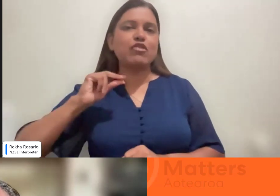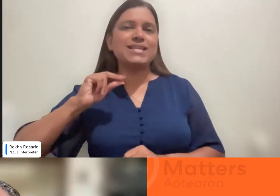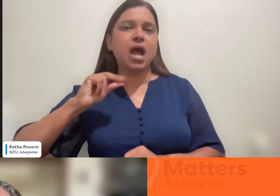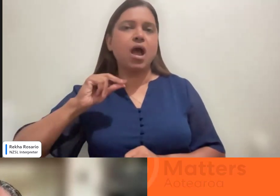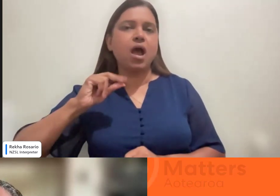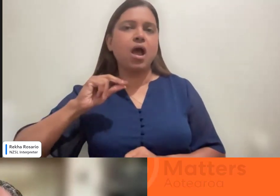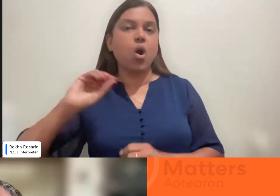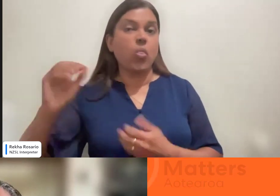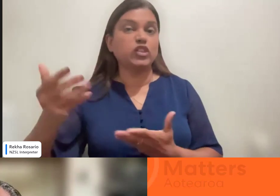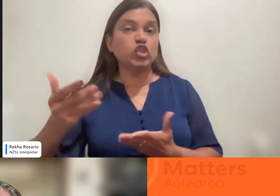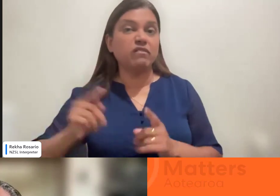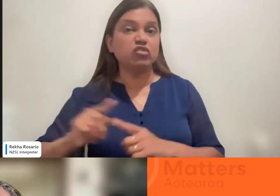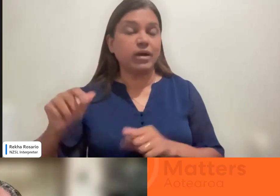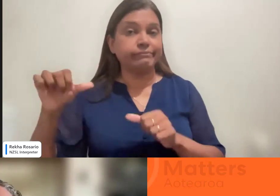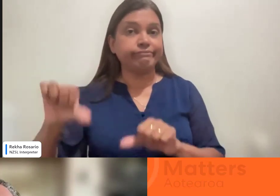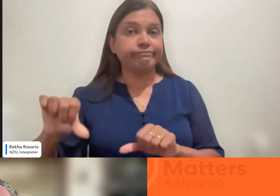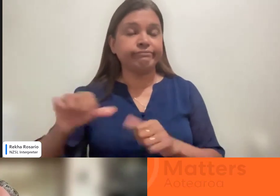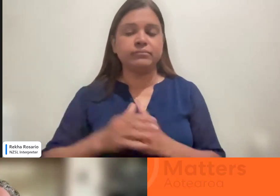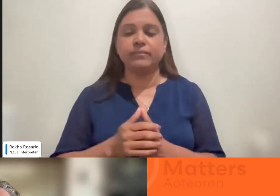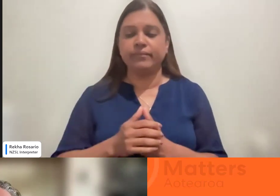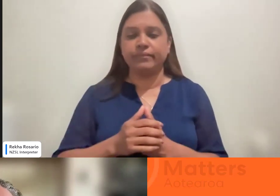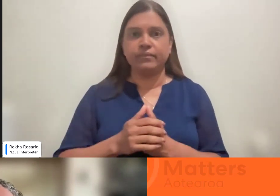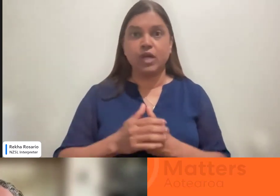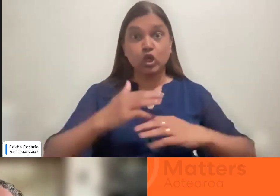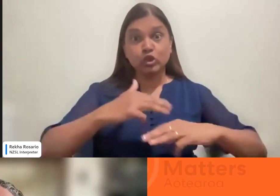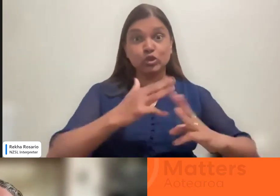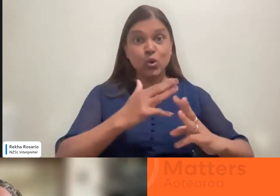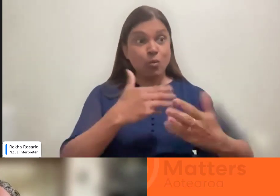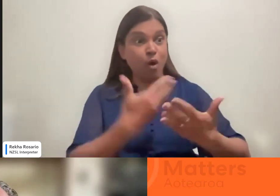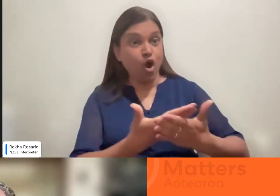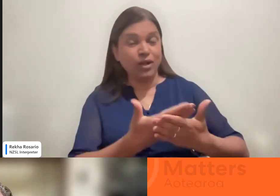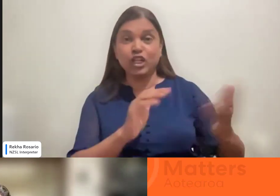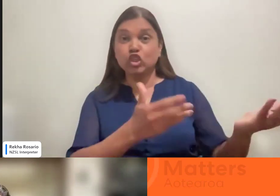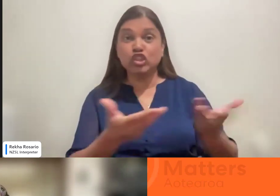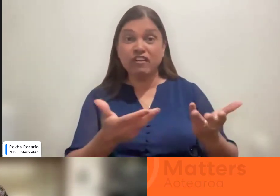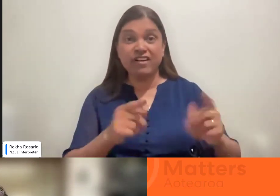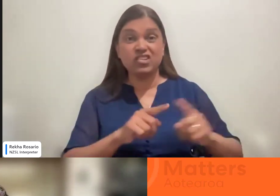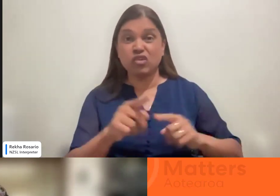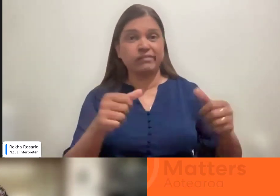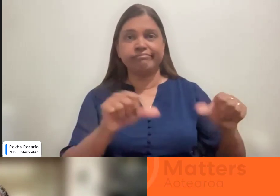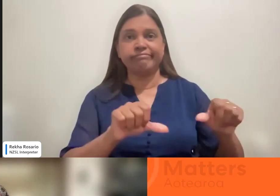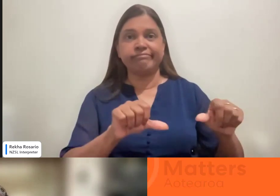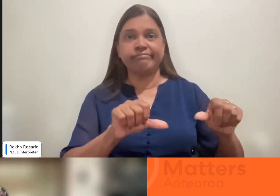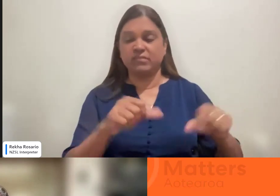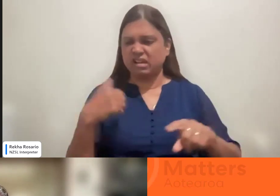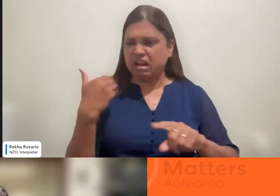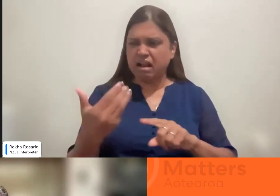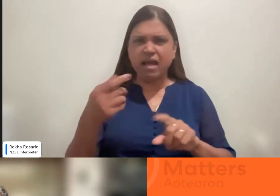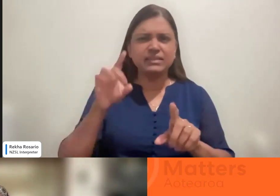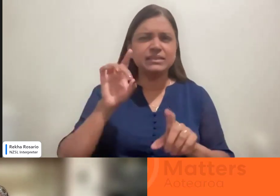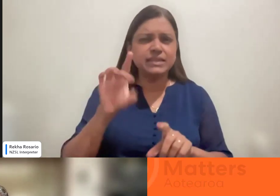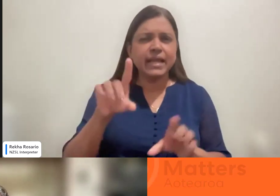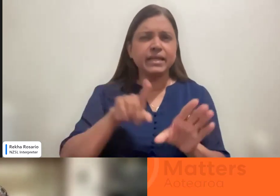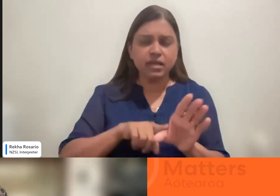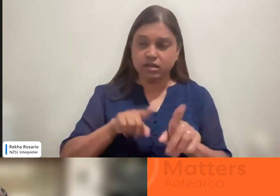turning on Zoom on the server and things like that. And over the last 10 years, I've been trying to get